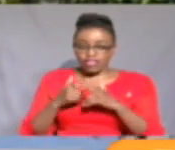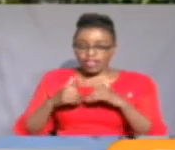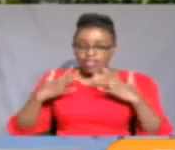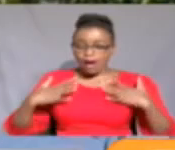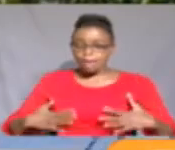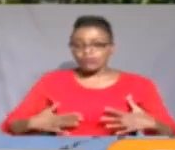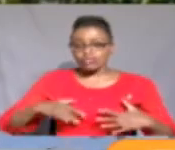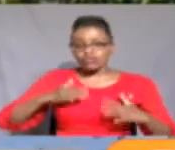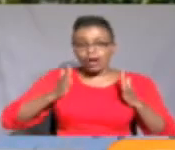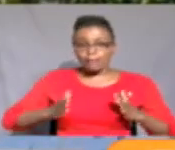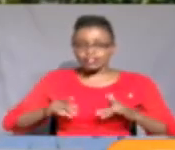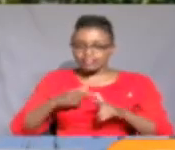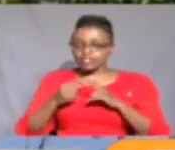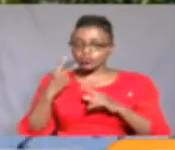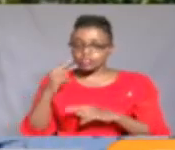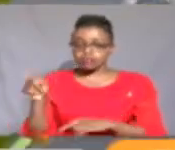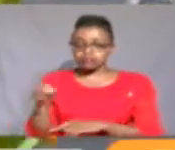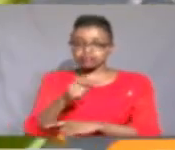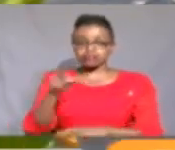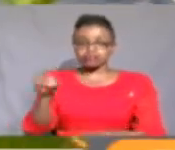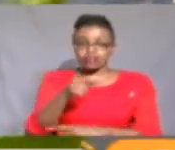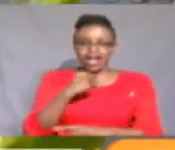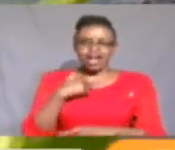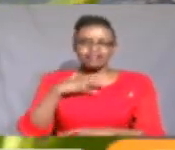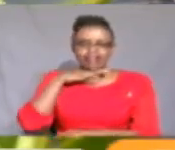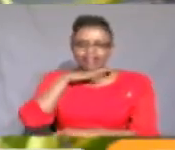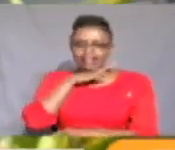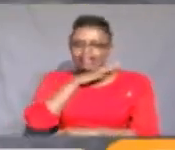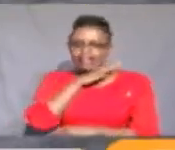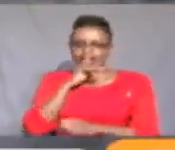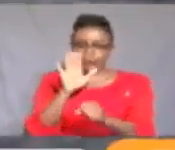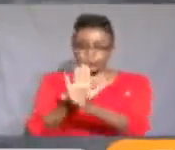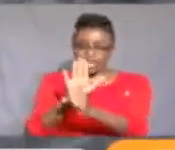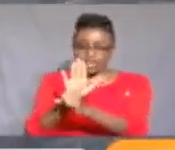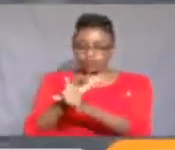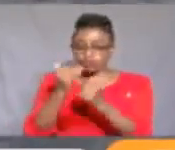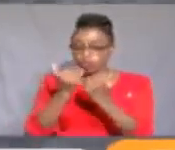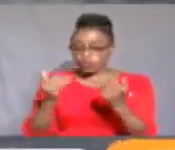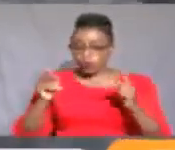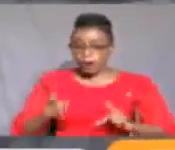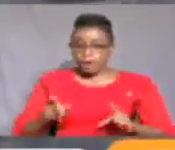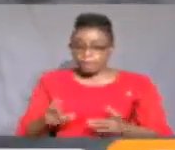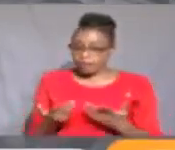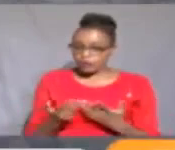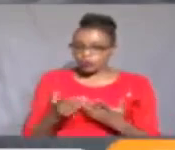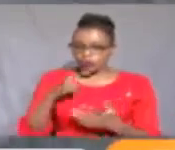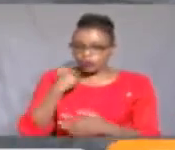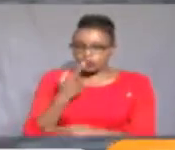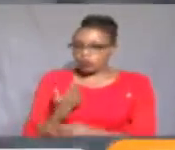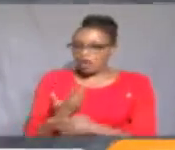mtu inapita unaona tu ikienda. Yaani mbeba uchafu mwingi. Tu hadi bado watoto wadogo leo wameabutiwa.